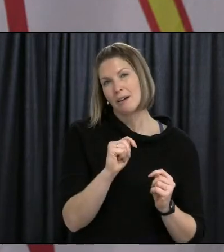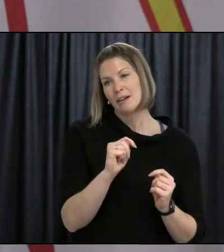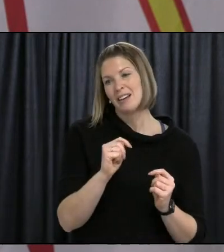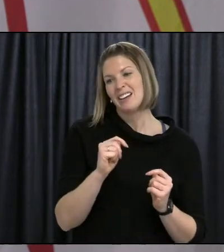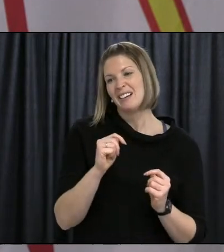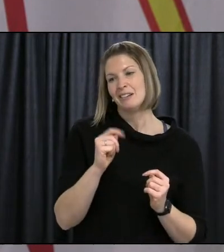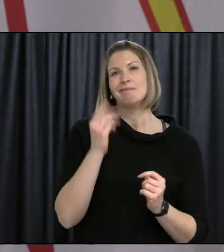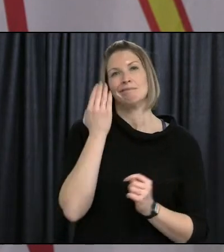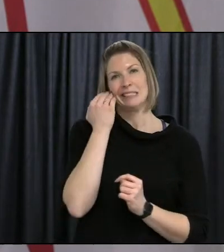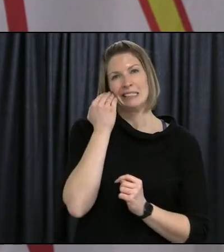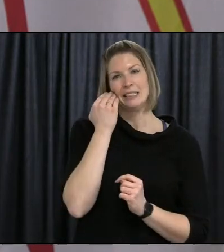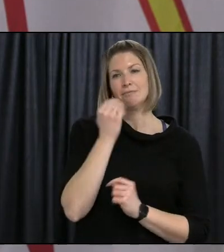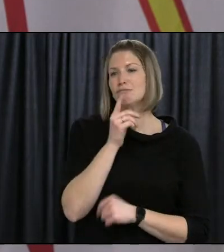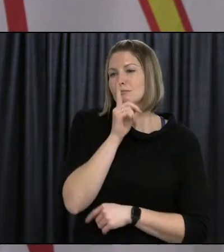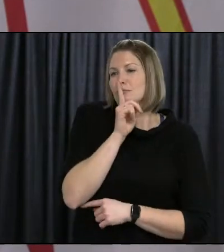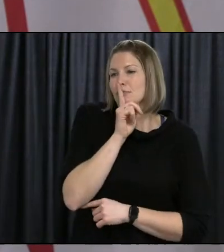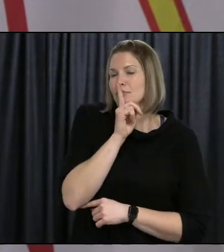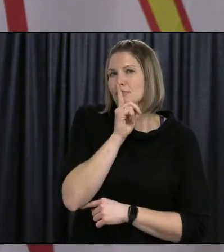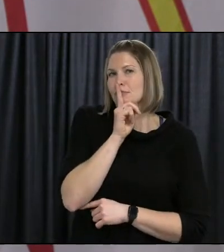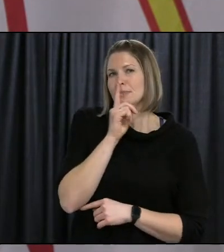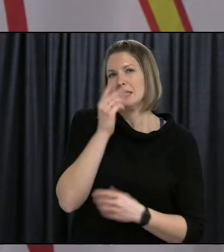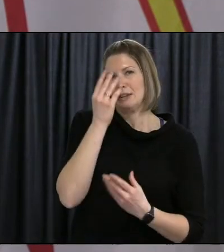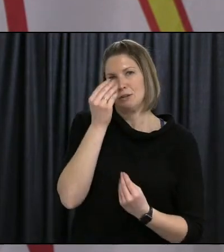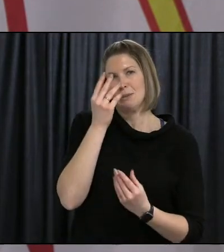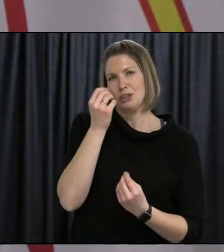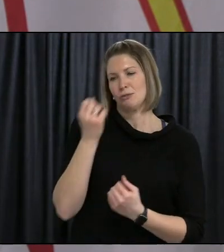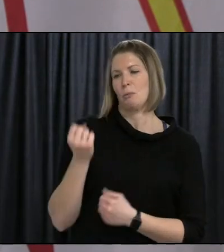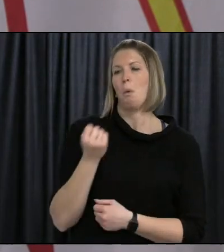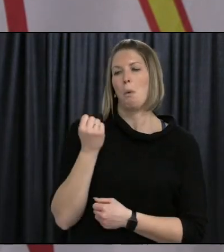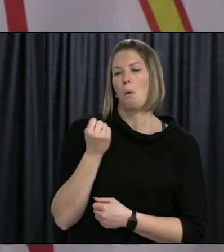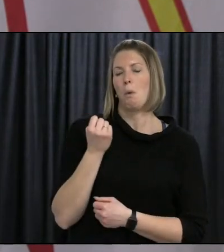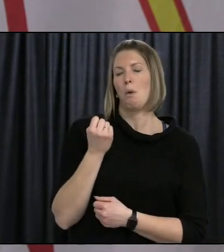not been releasing that information.